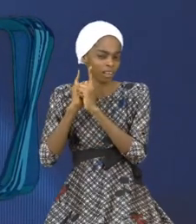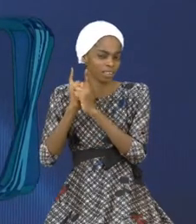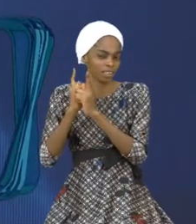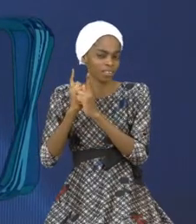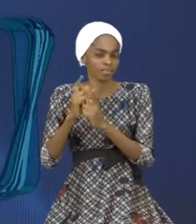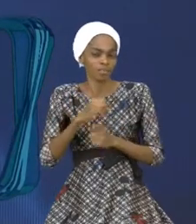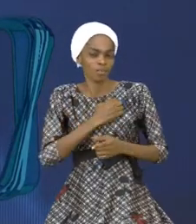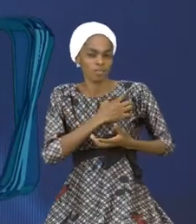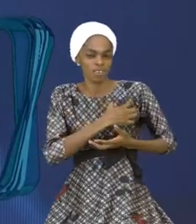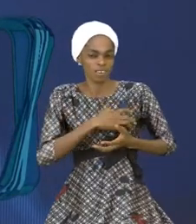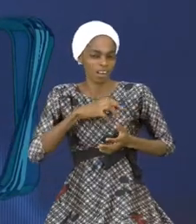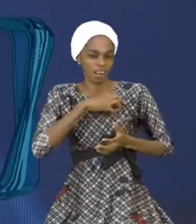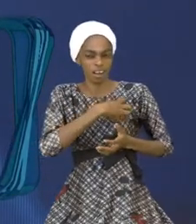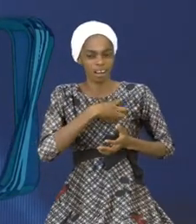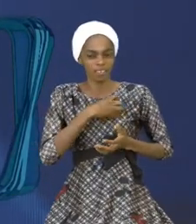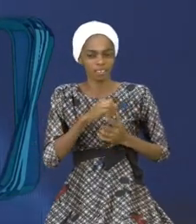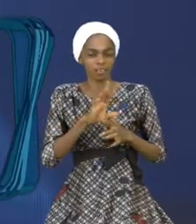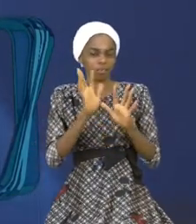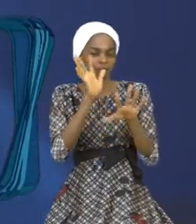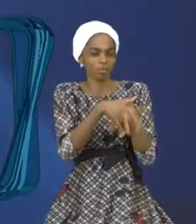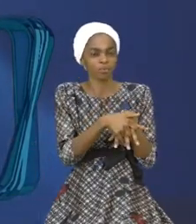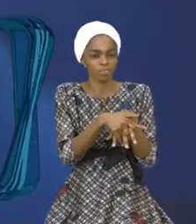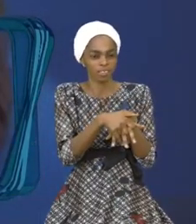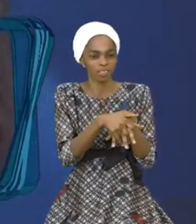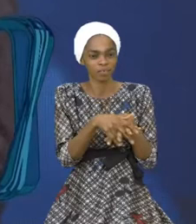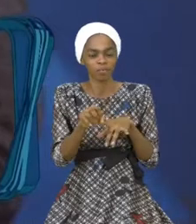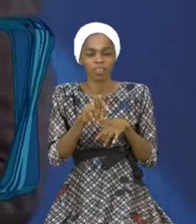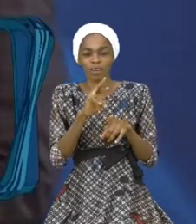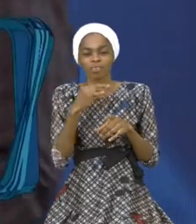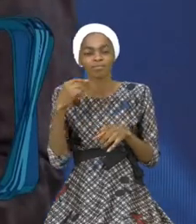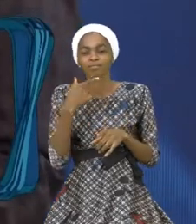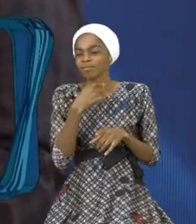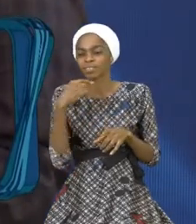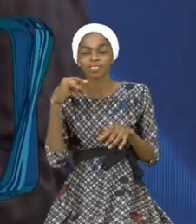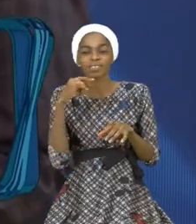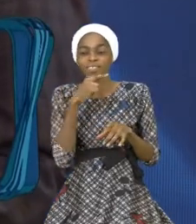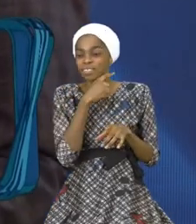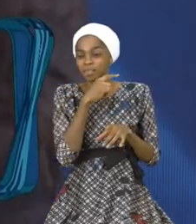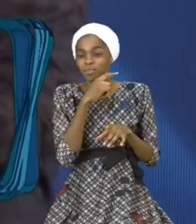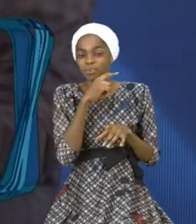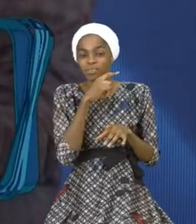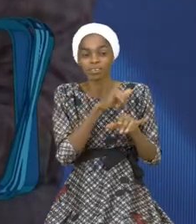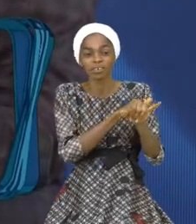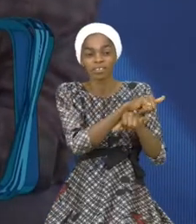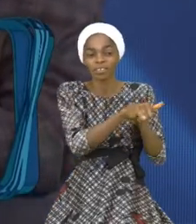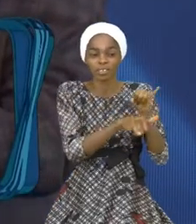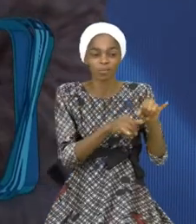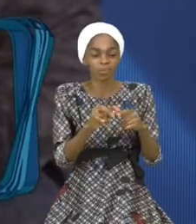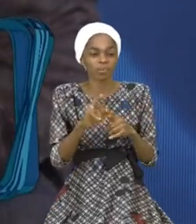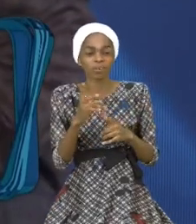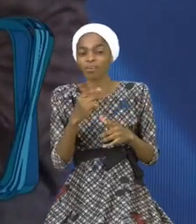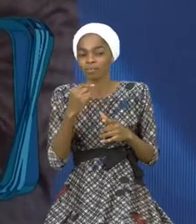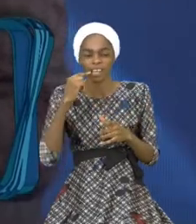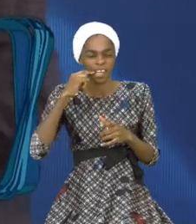guile, of hypocrisy, of deception, of lying, of envy,